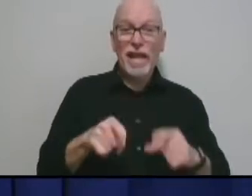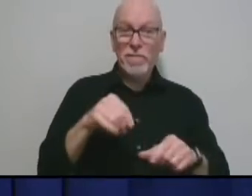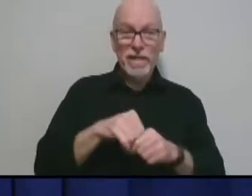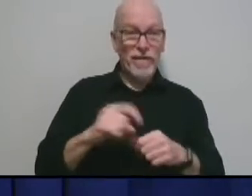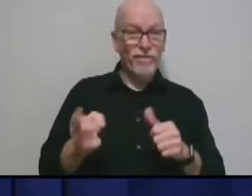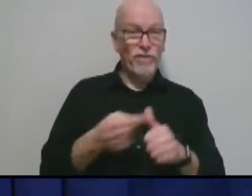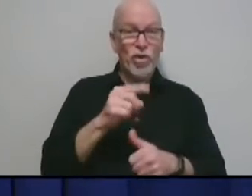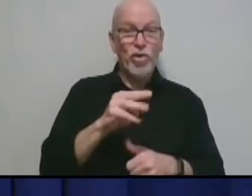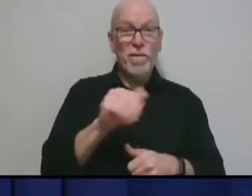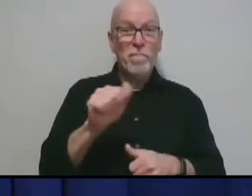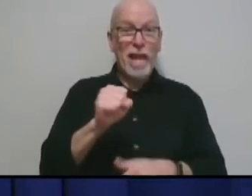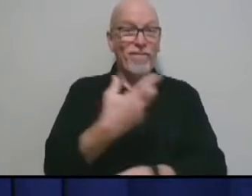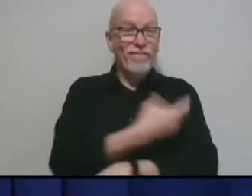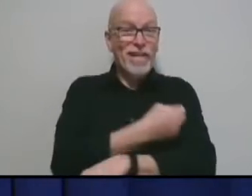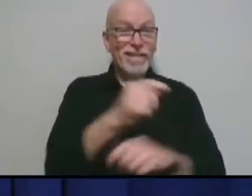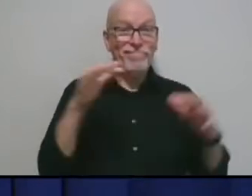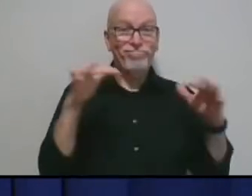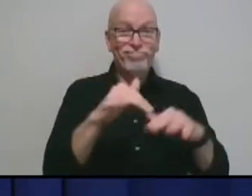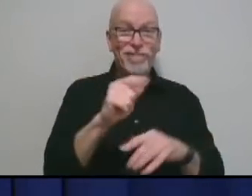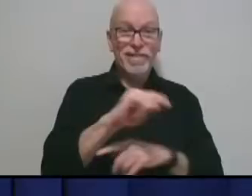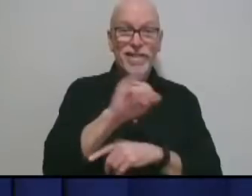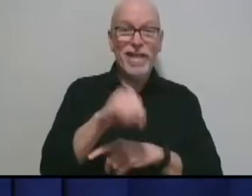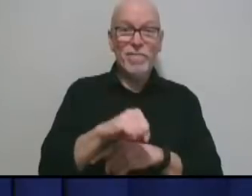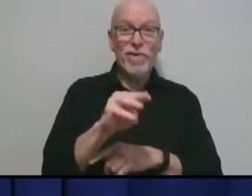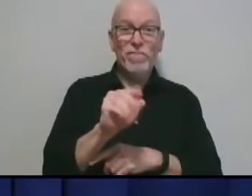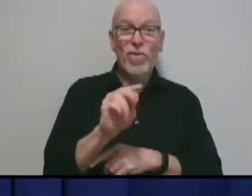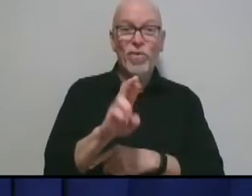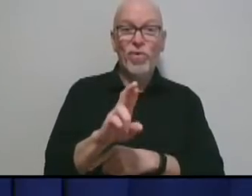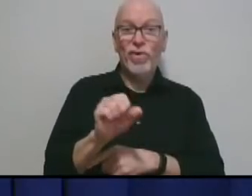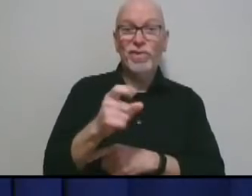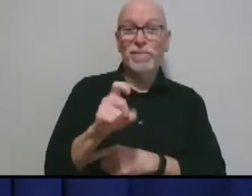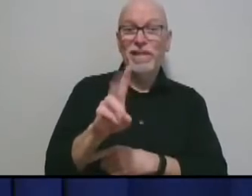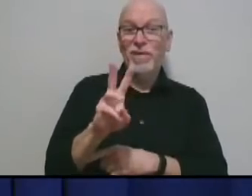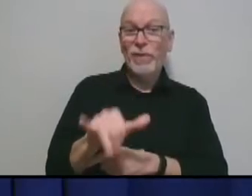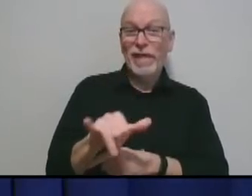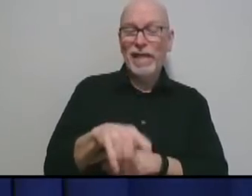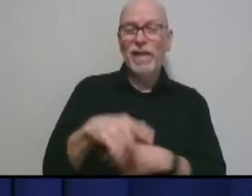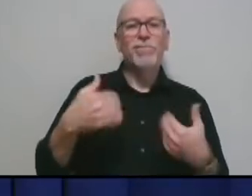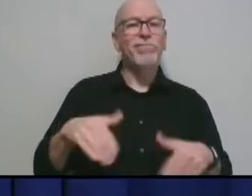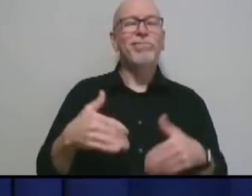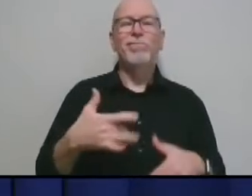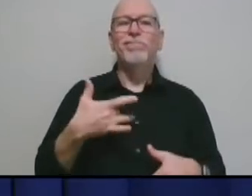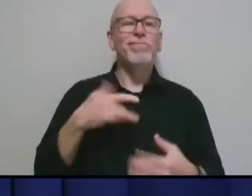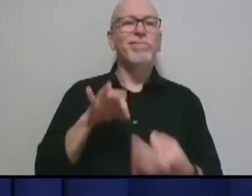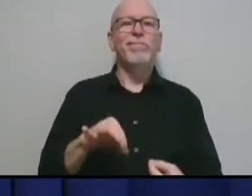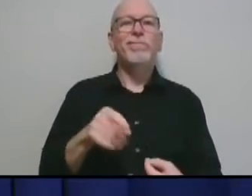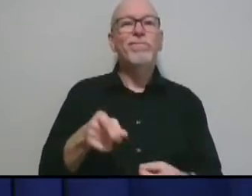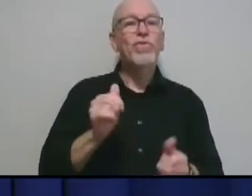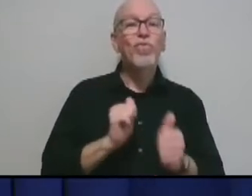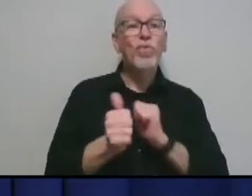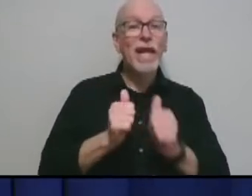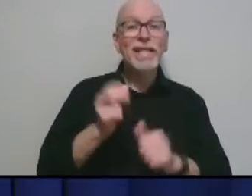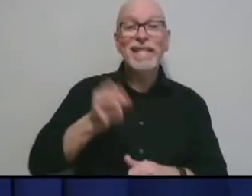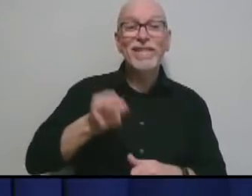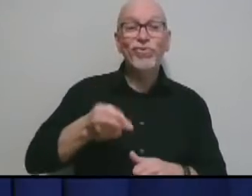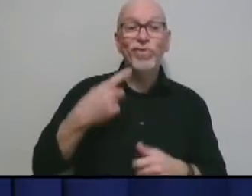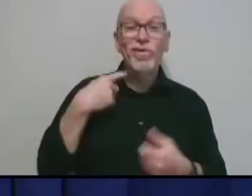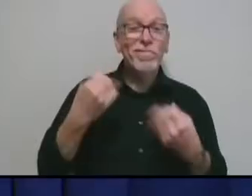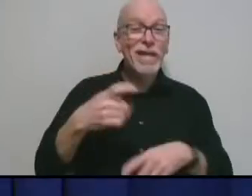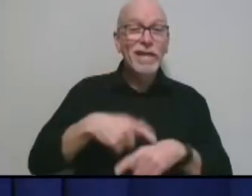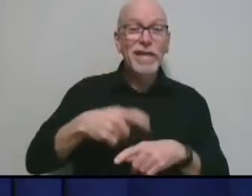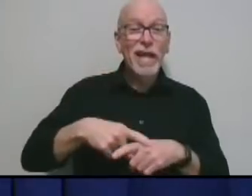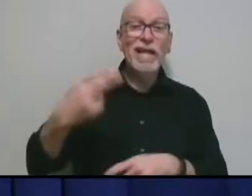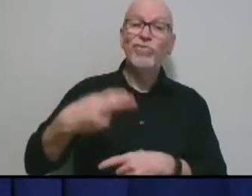mass vaccination clinic at the Indianapolis Motor Speedway was incredibly fitting. Racing history has been made many times over